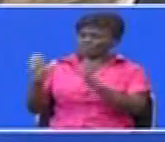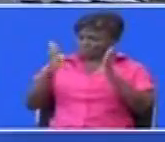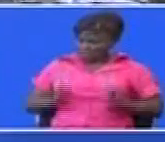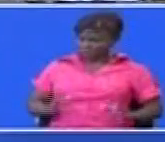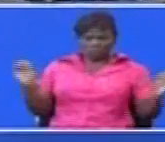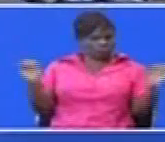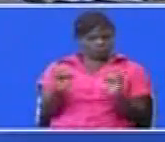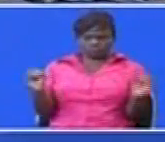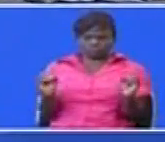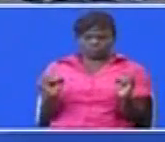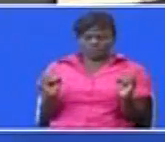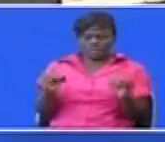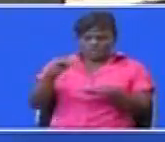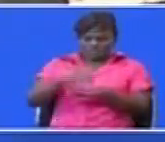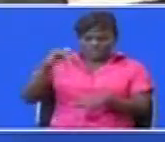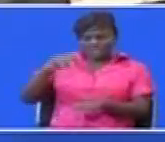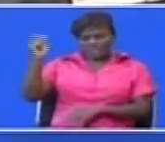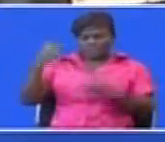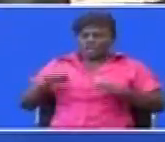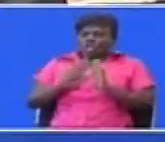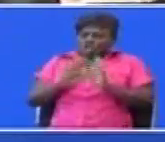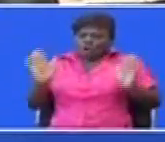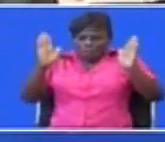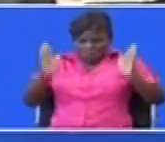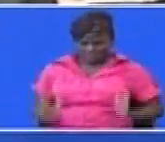corruption is bleeding and hurting Kenyans. No one